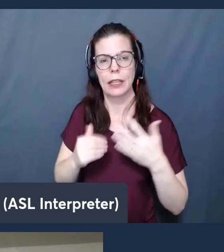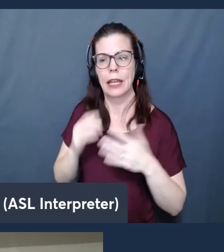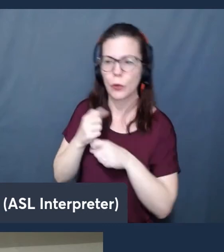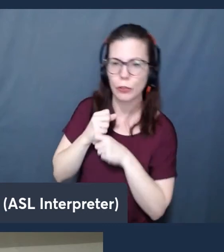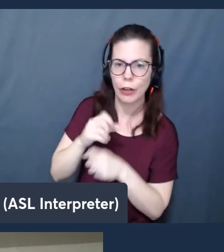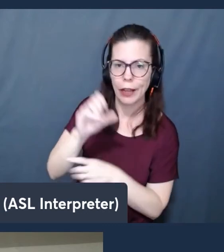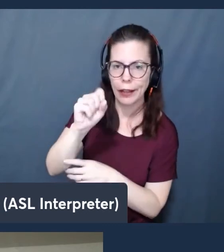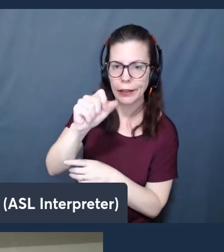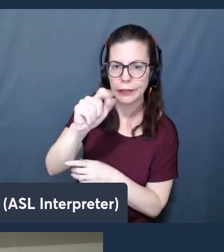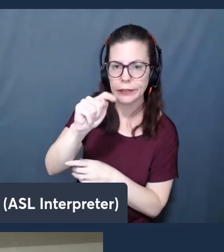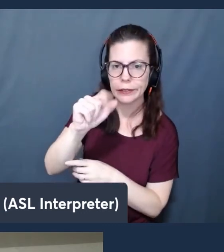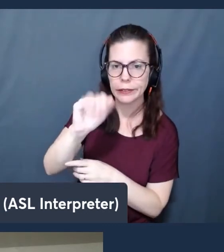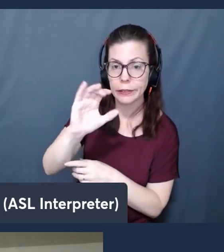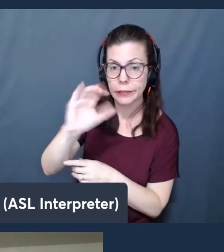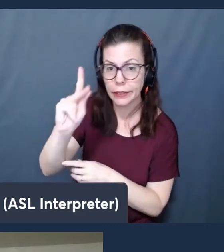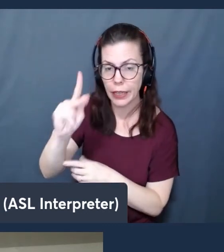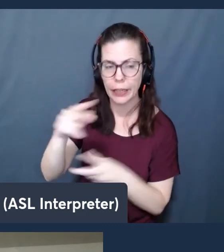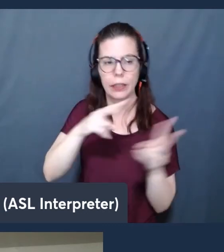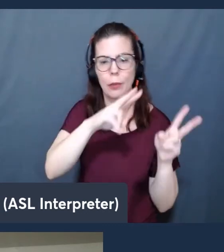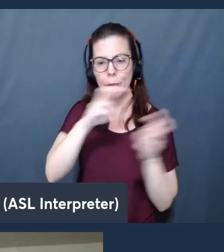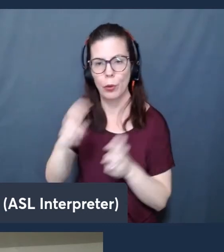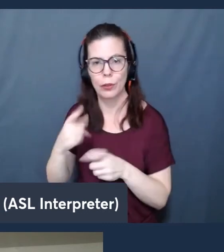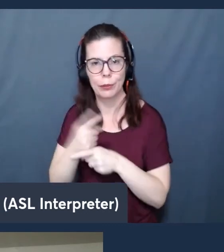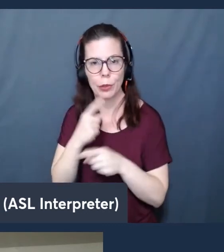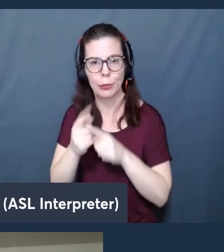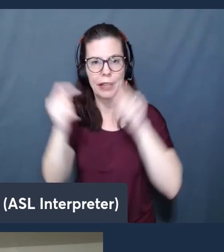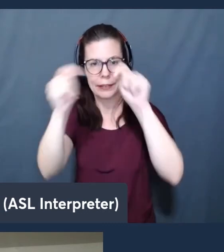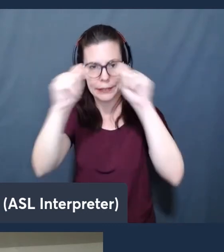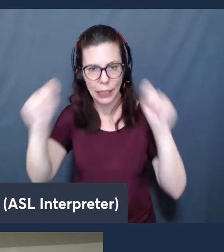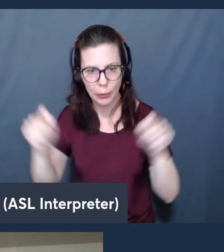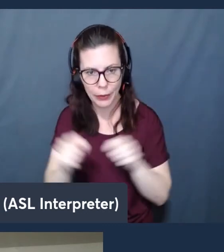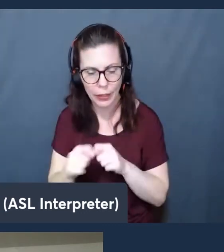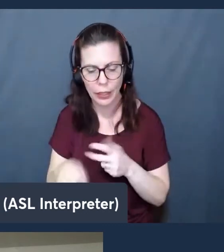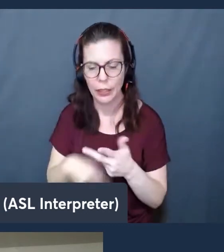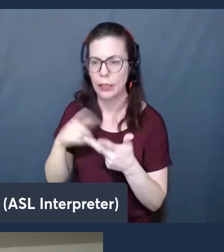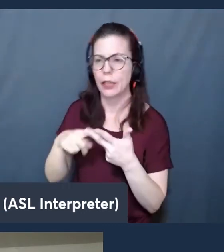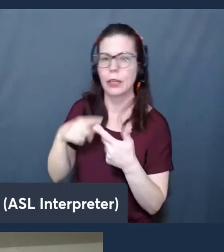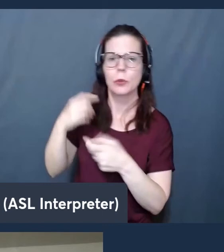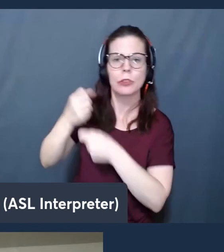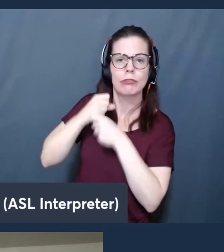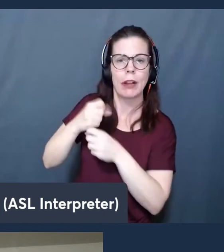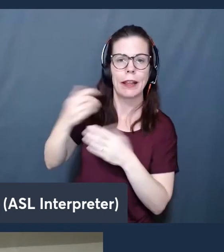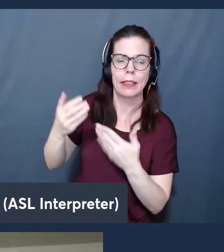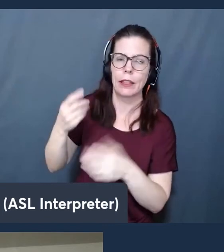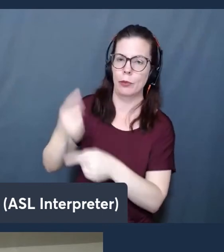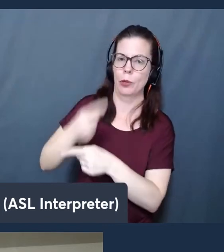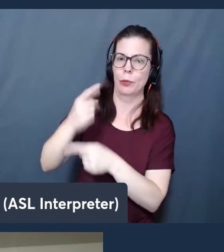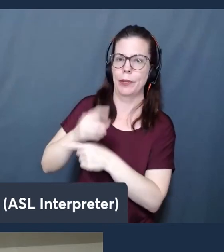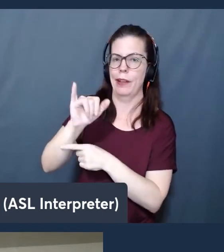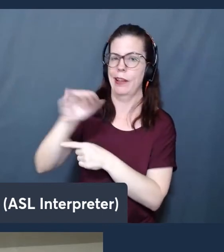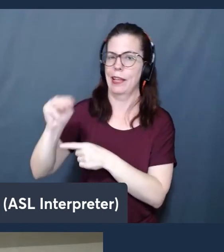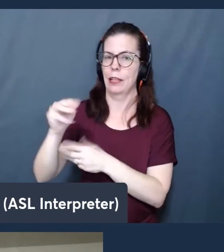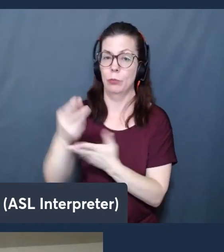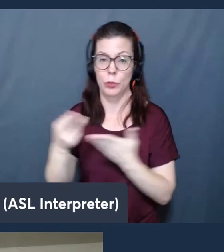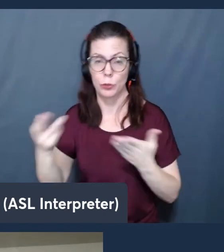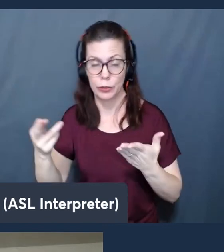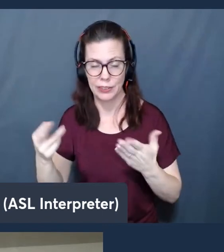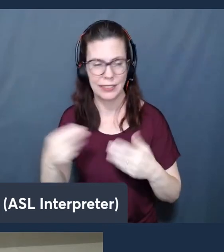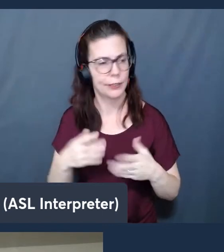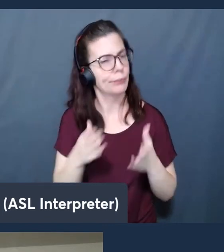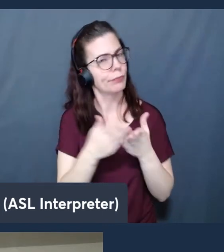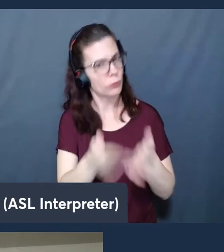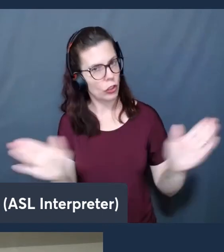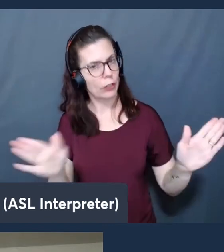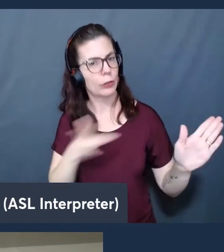pull in, the appropriate template, and it'll create the appropriate IAM resources. In general,